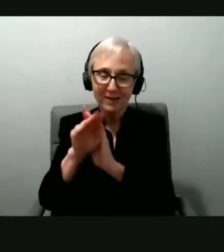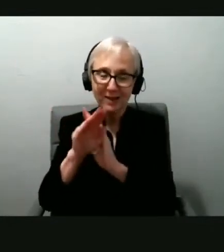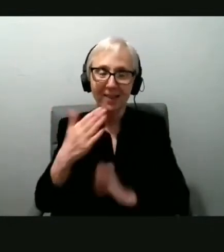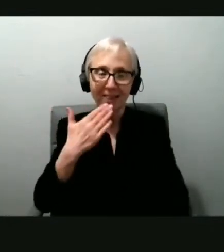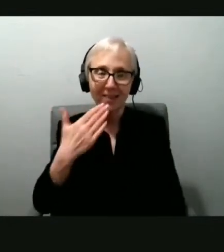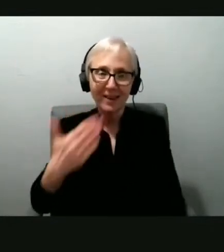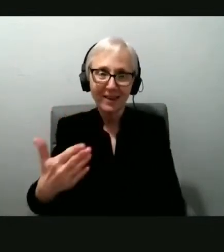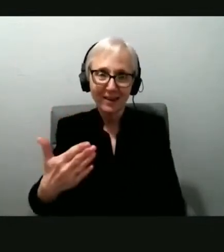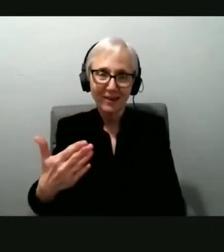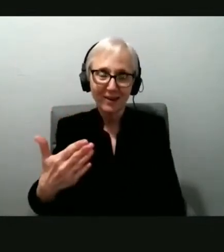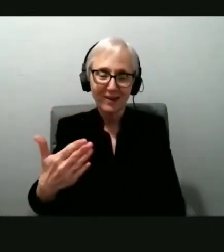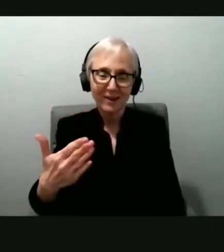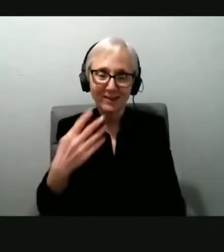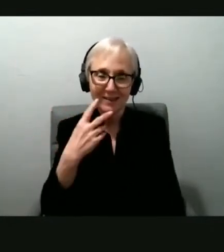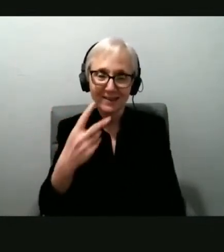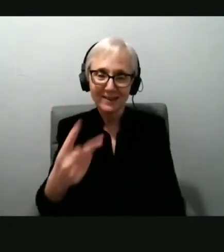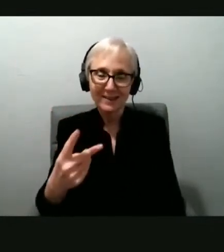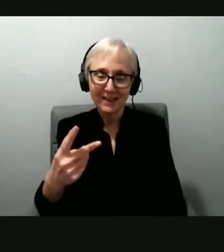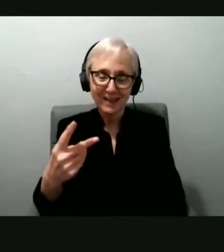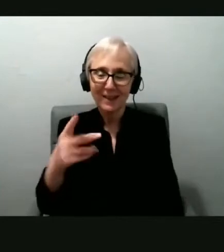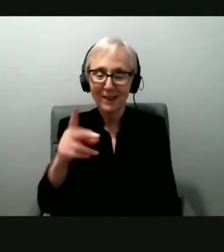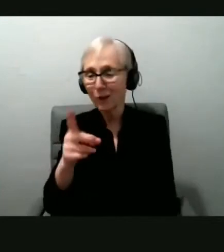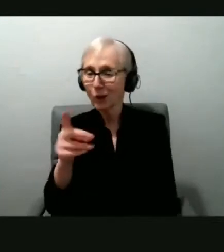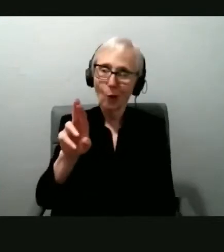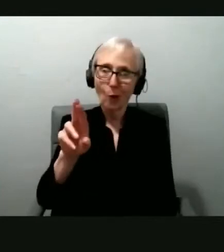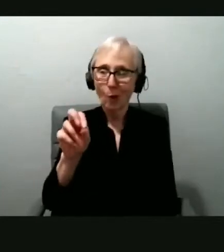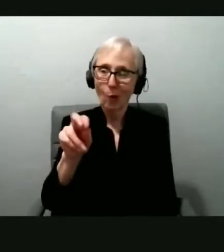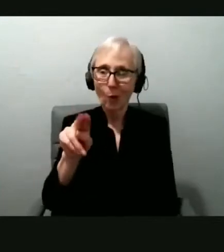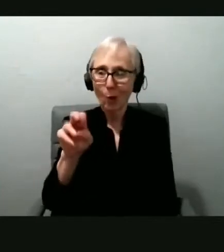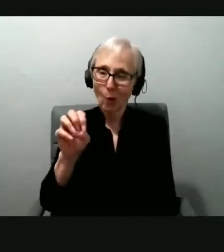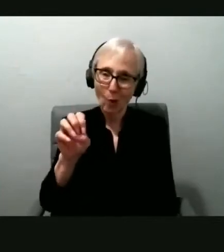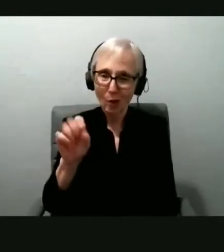Okay. Let's do the drones so we can all take.